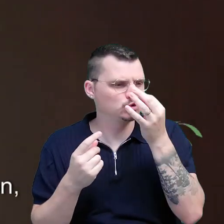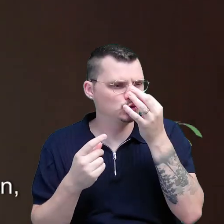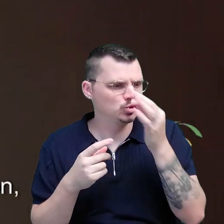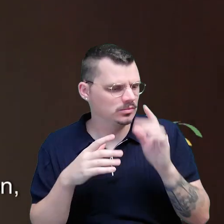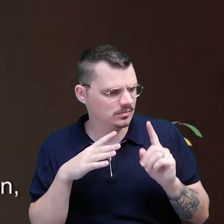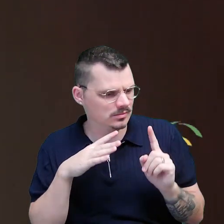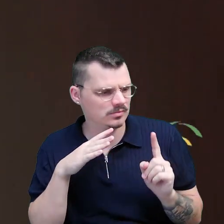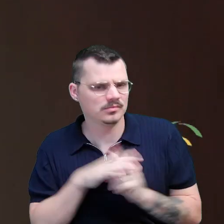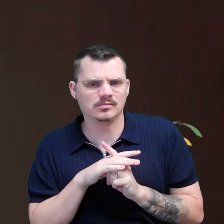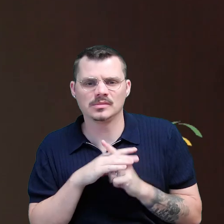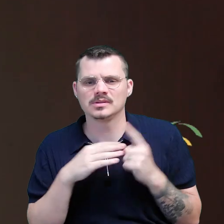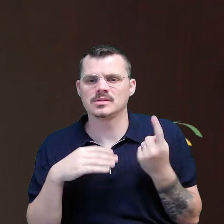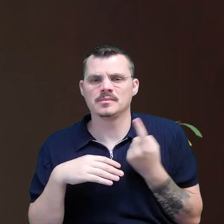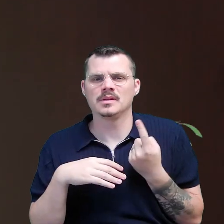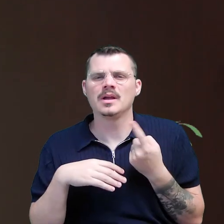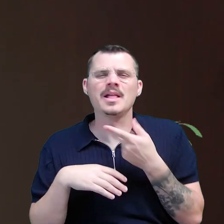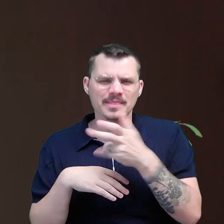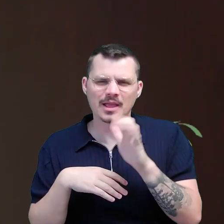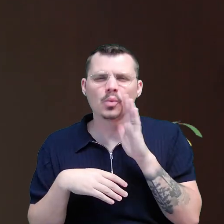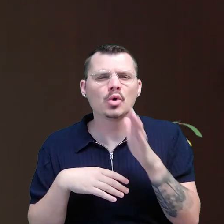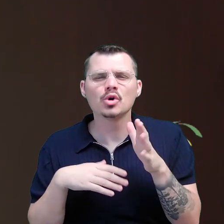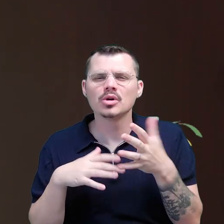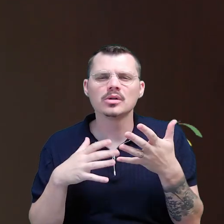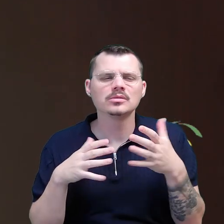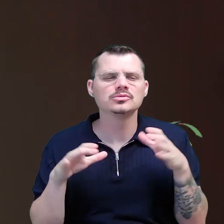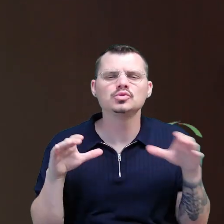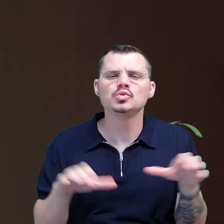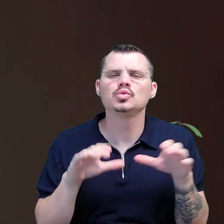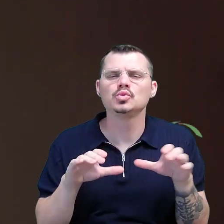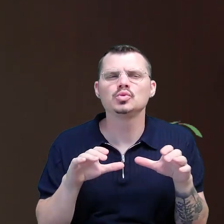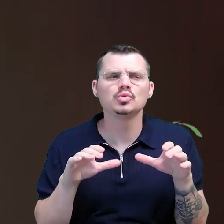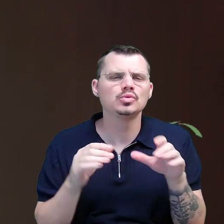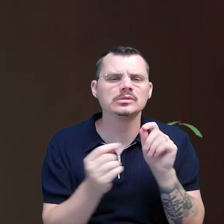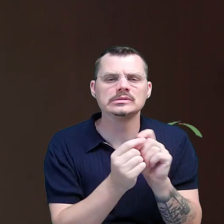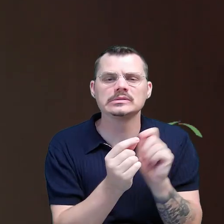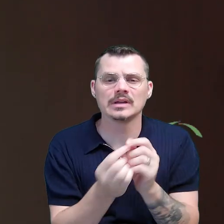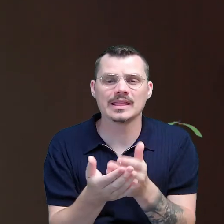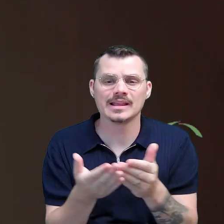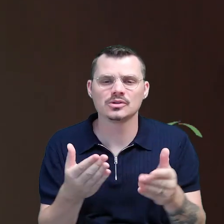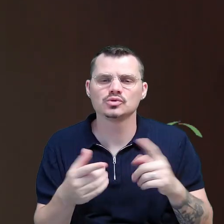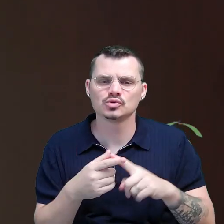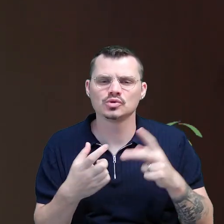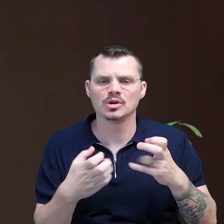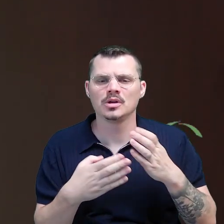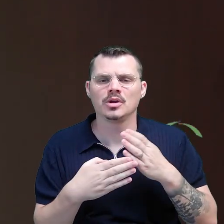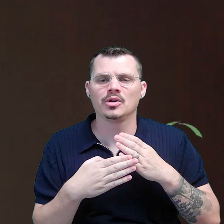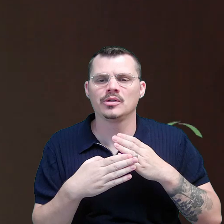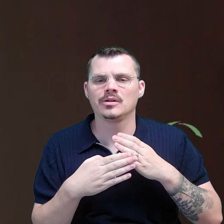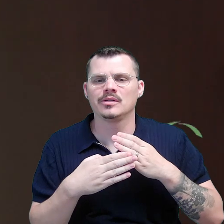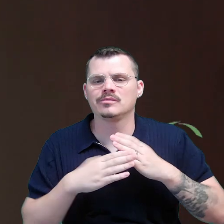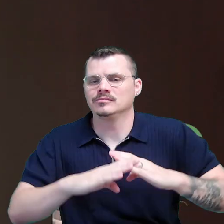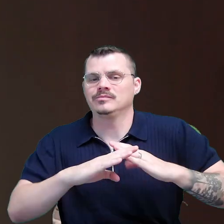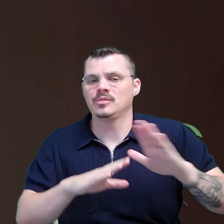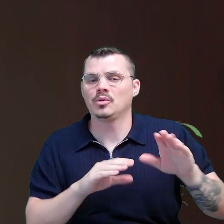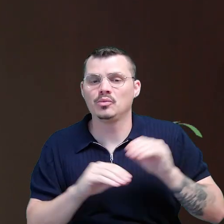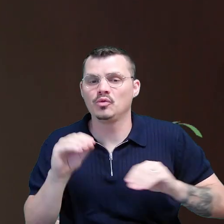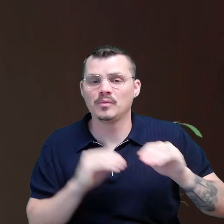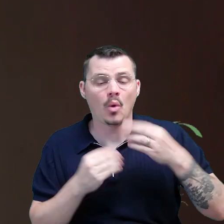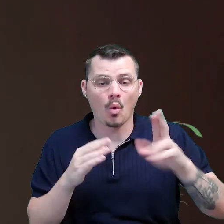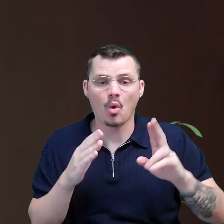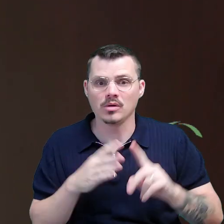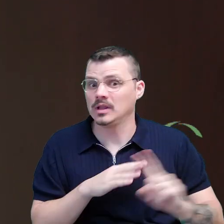is coming on, they kind of do things to try and restrict their movements or get